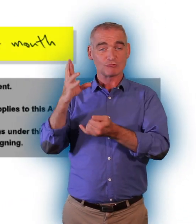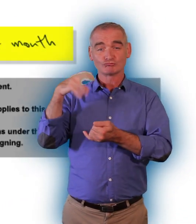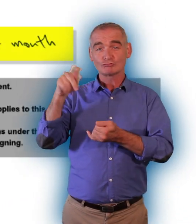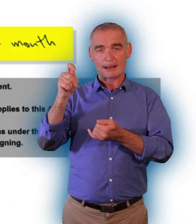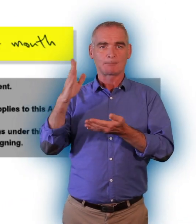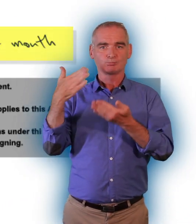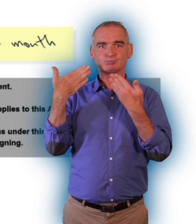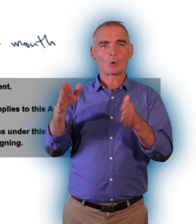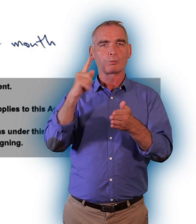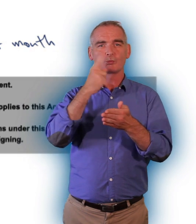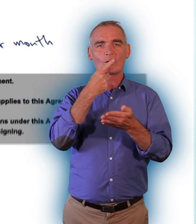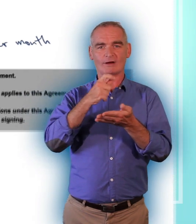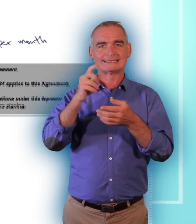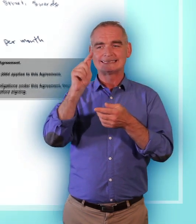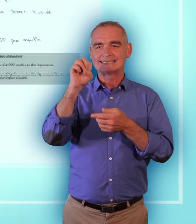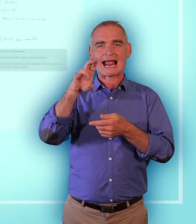of the current tenancy agreement.